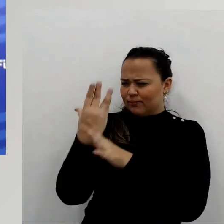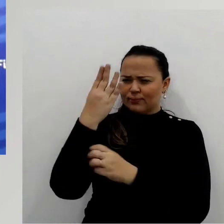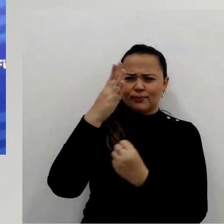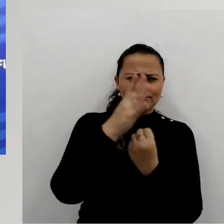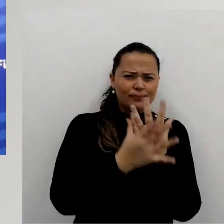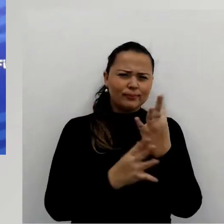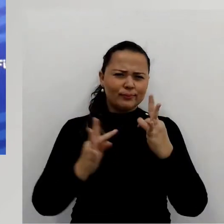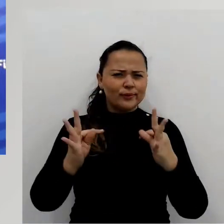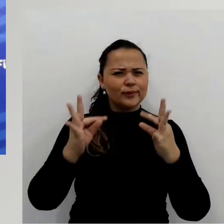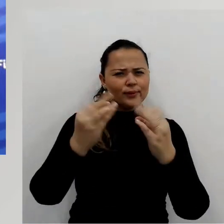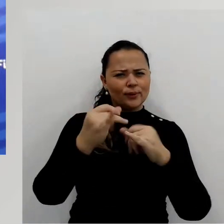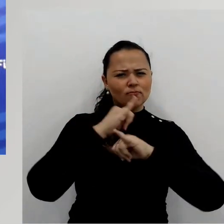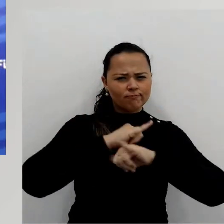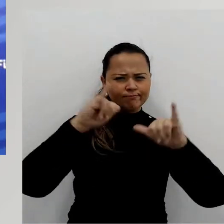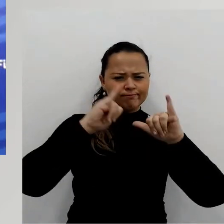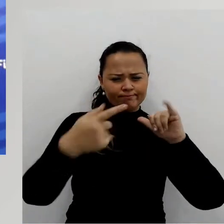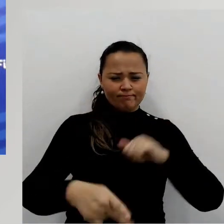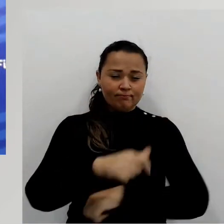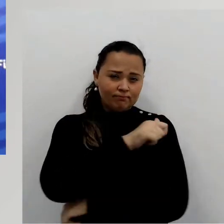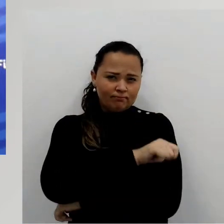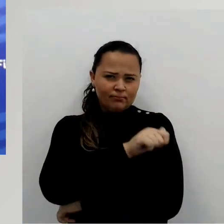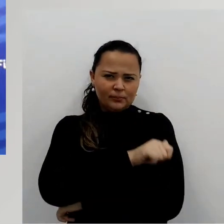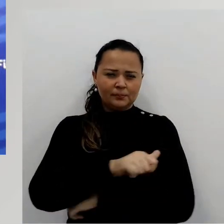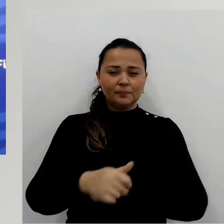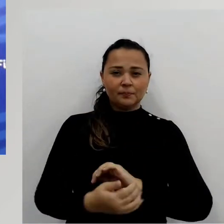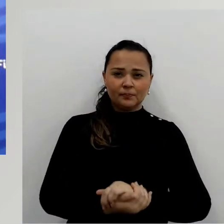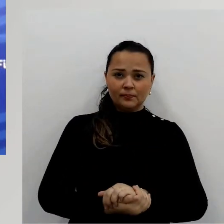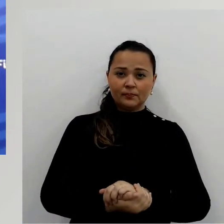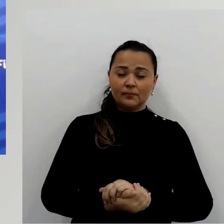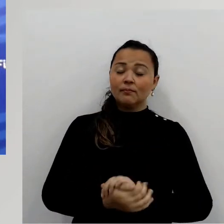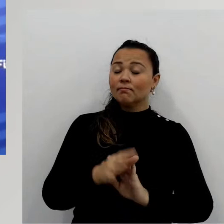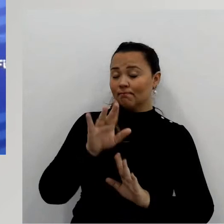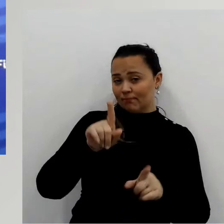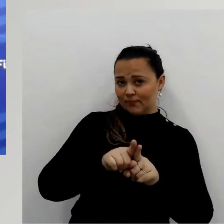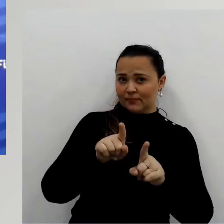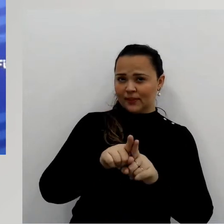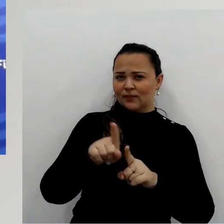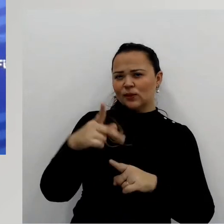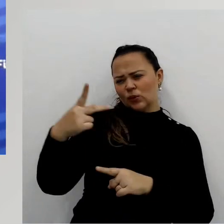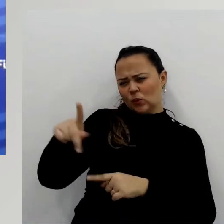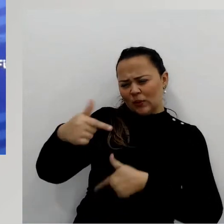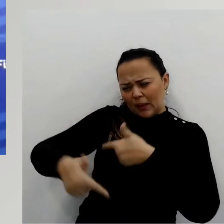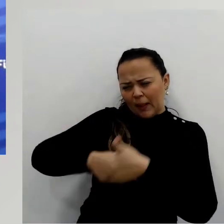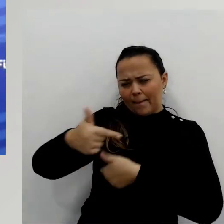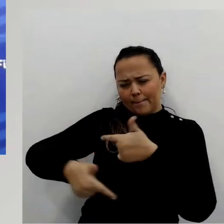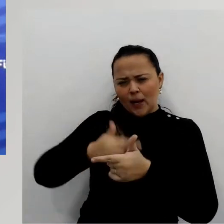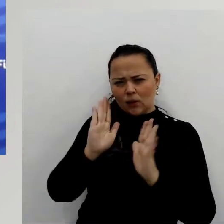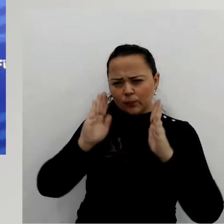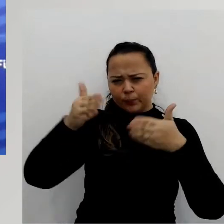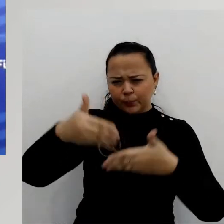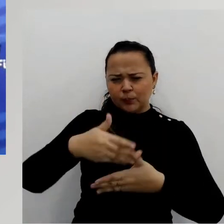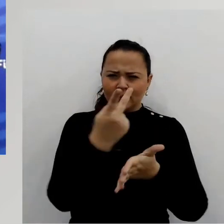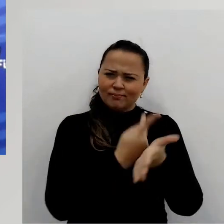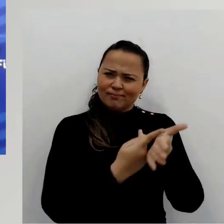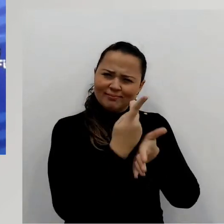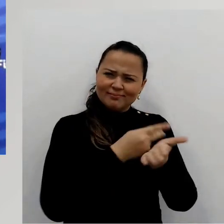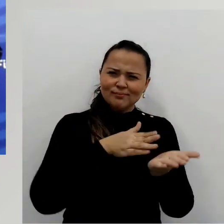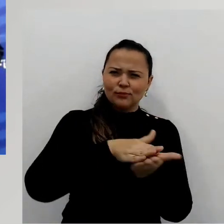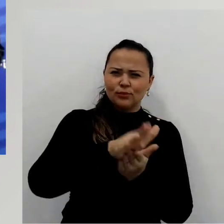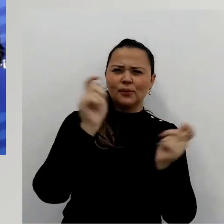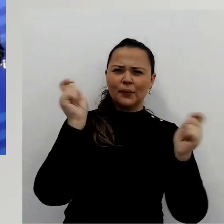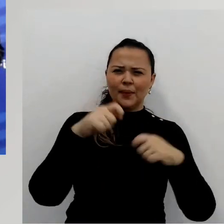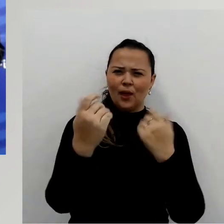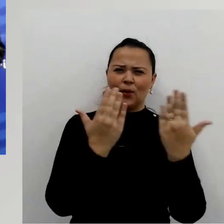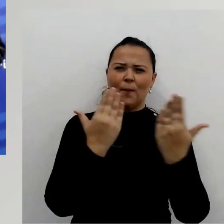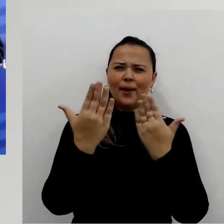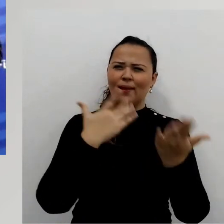did in the printing industry in Brazil and also in the state of Rio de Janeiro, because your dedication might be compared